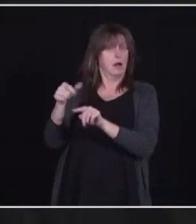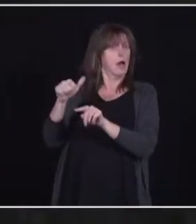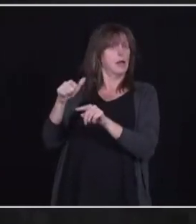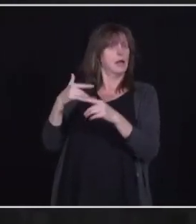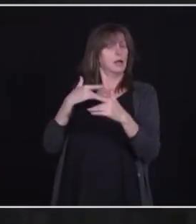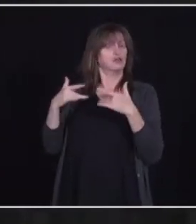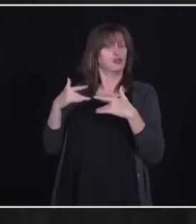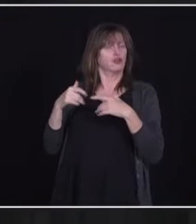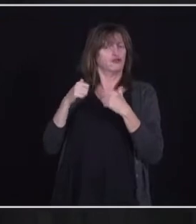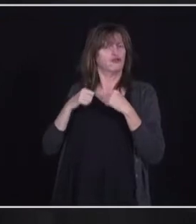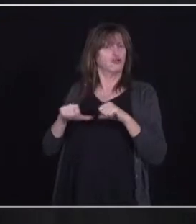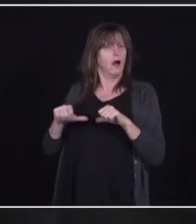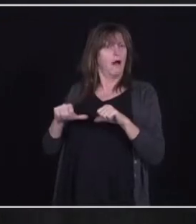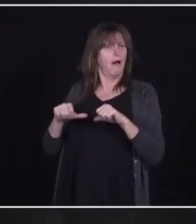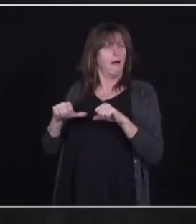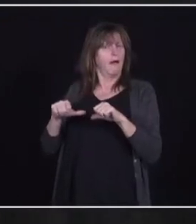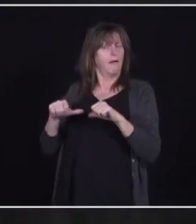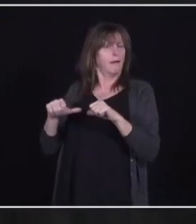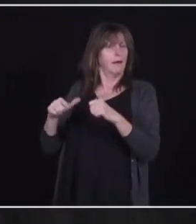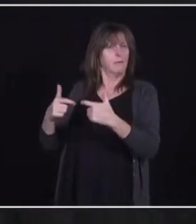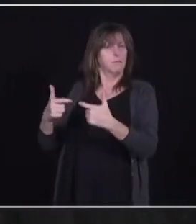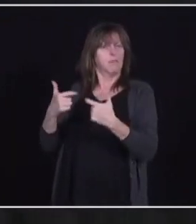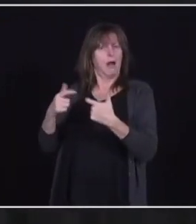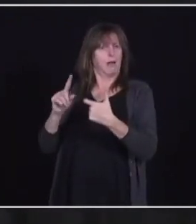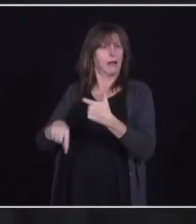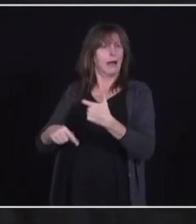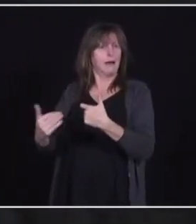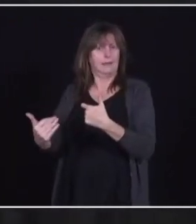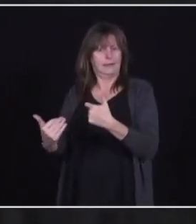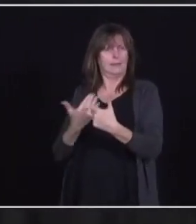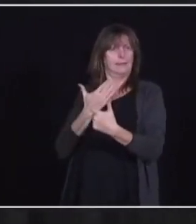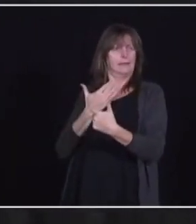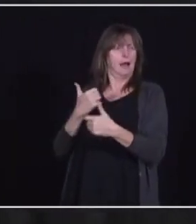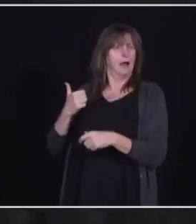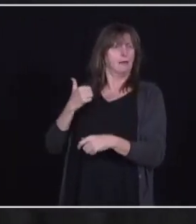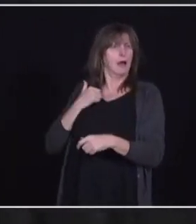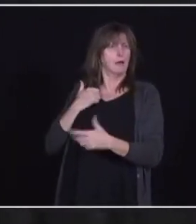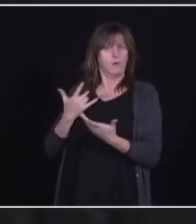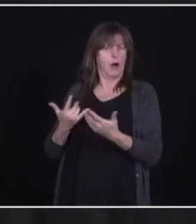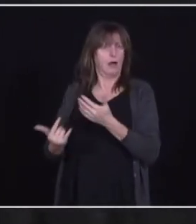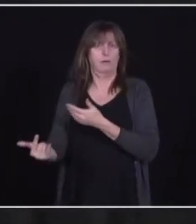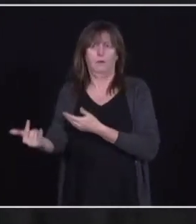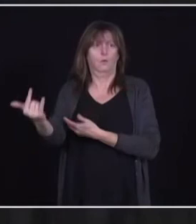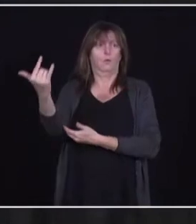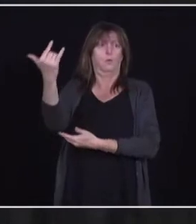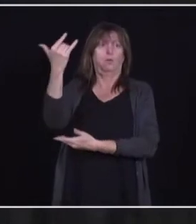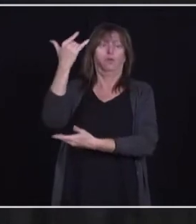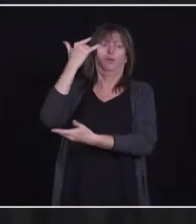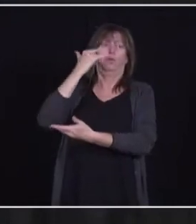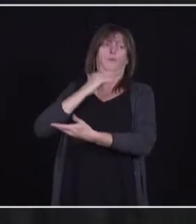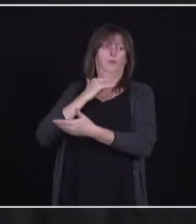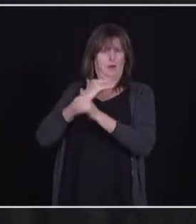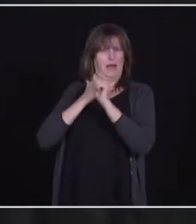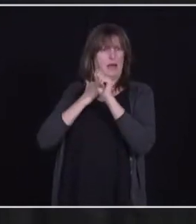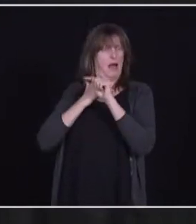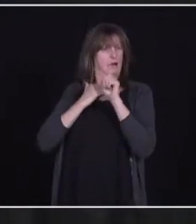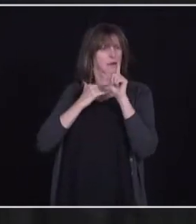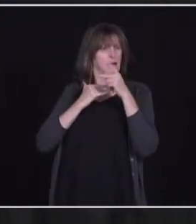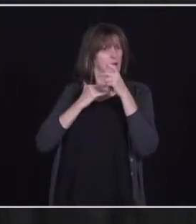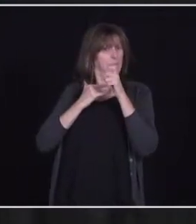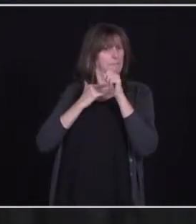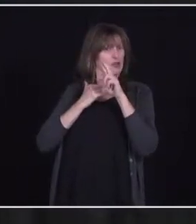Canada? And are they all arriving at Pearson and then going out to the other sites in Canada, or are they getting shipped directly